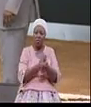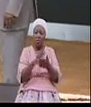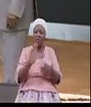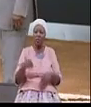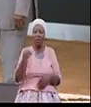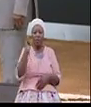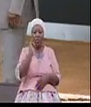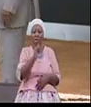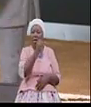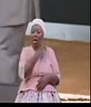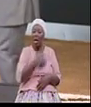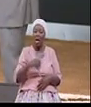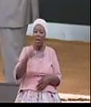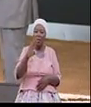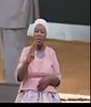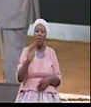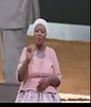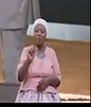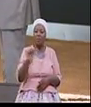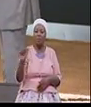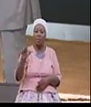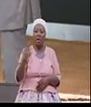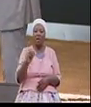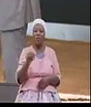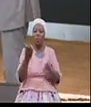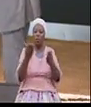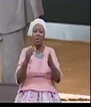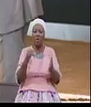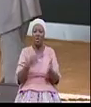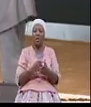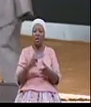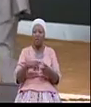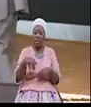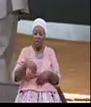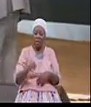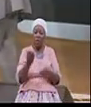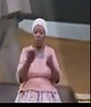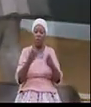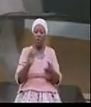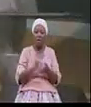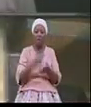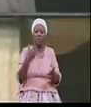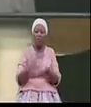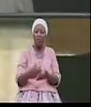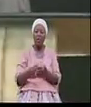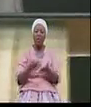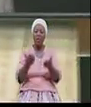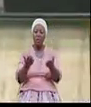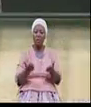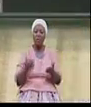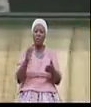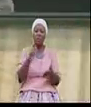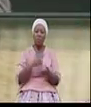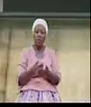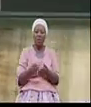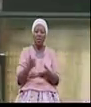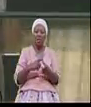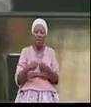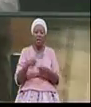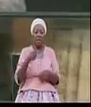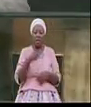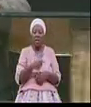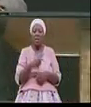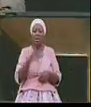Balak wanted him to. And he still wanted the money. And because he still wanted the money, he